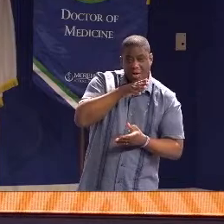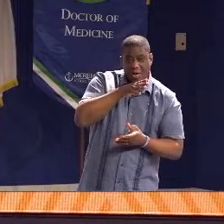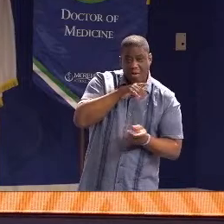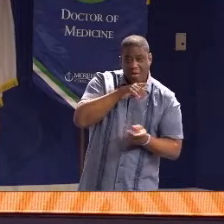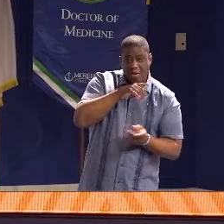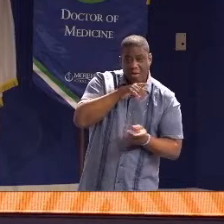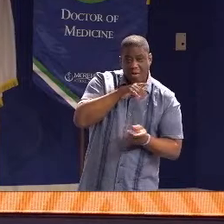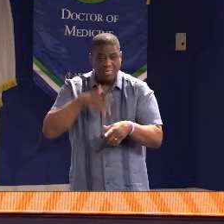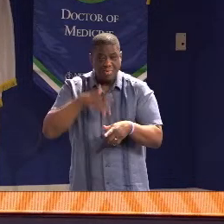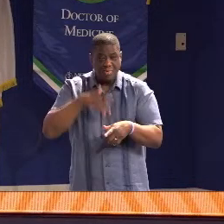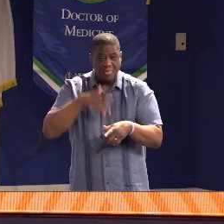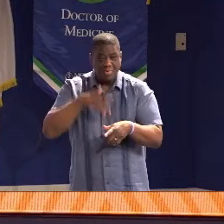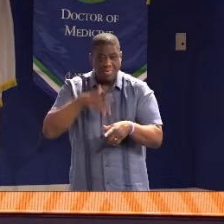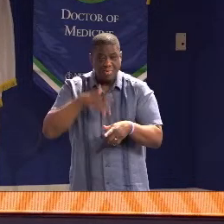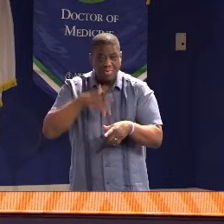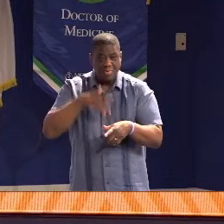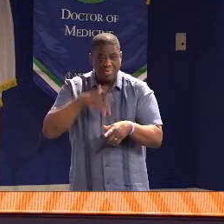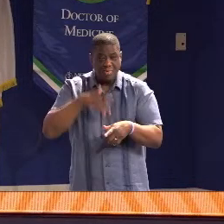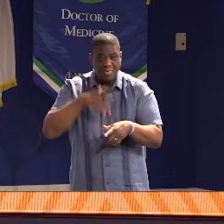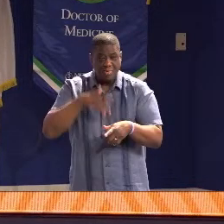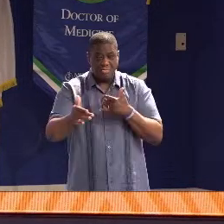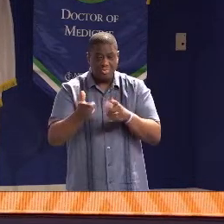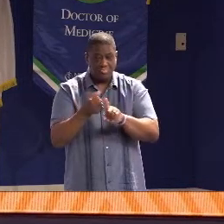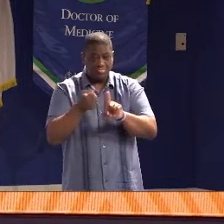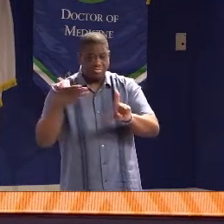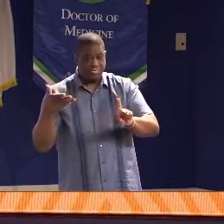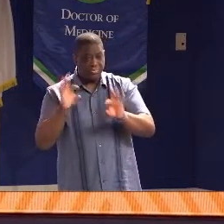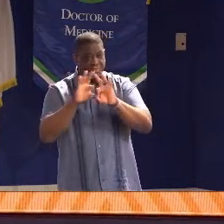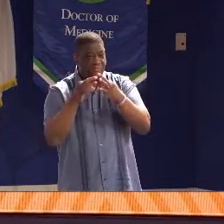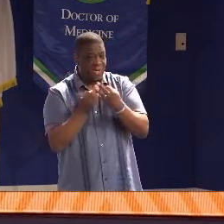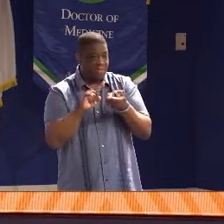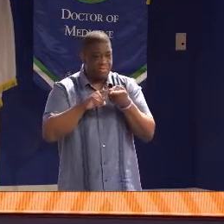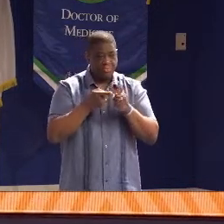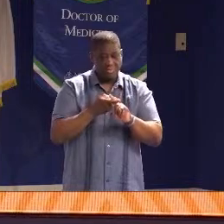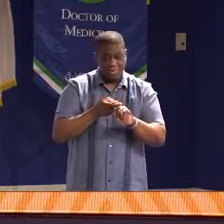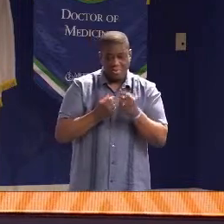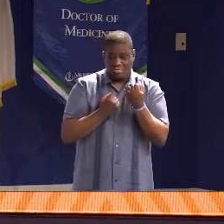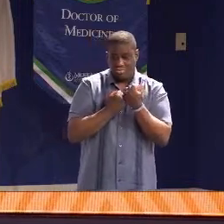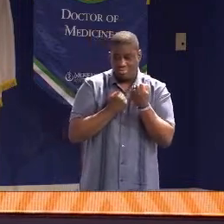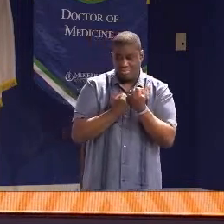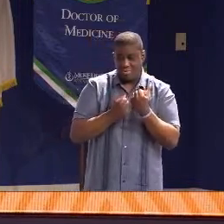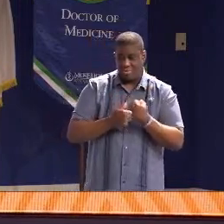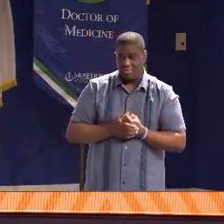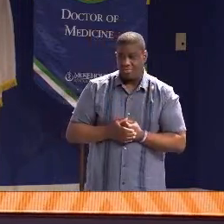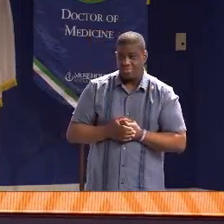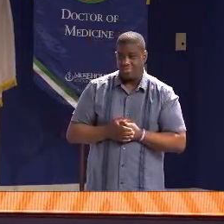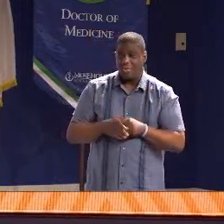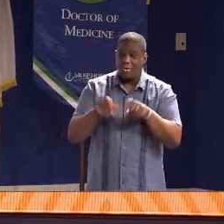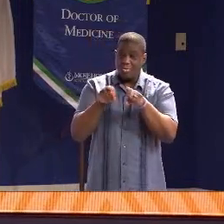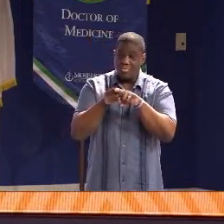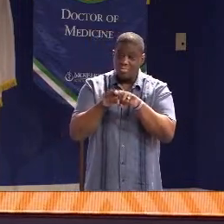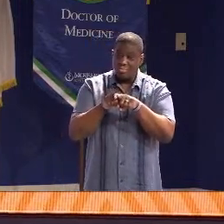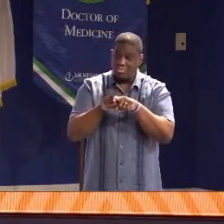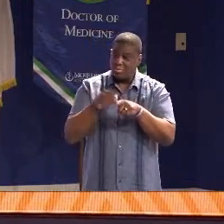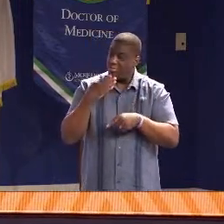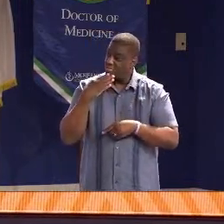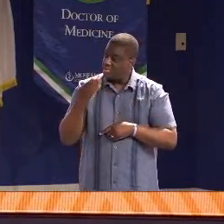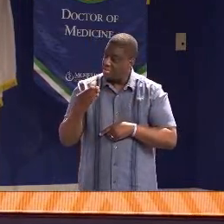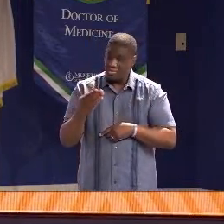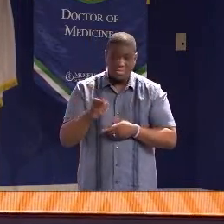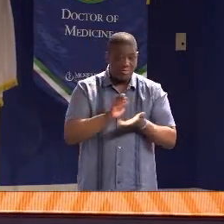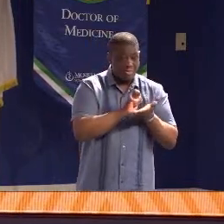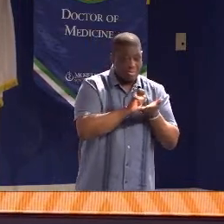brothers, sisters, extended family, and friends, whose unwavering support has meant everything to me. I also want to thank my letter writers, Dr.